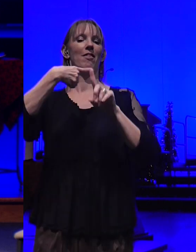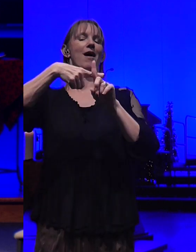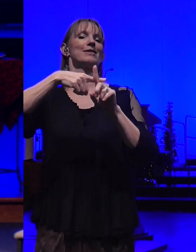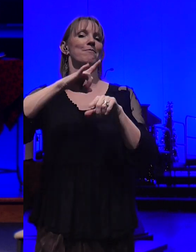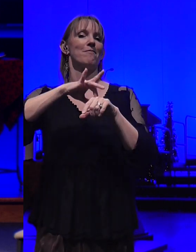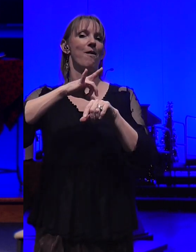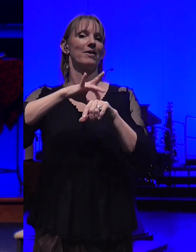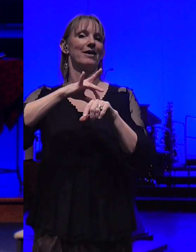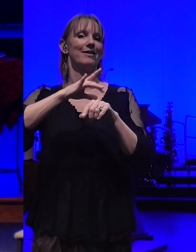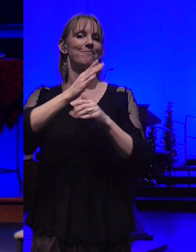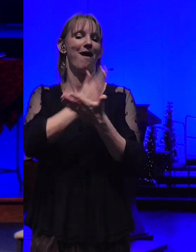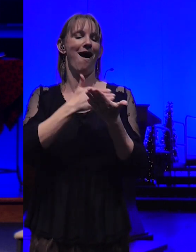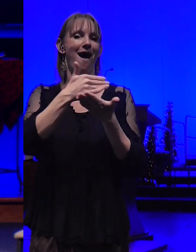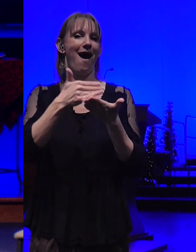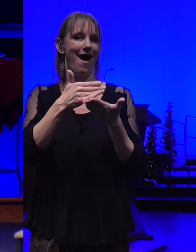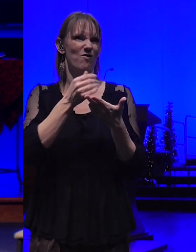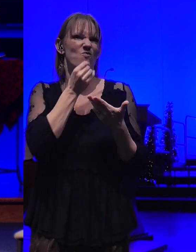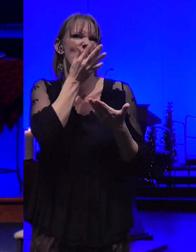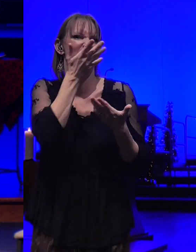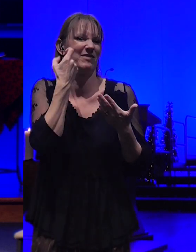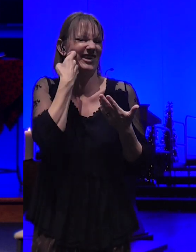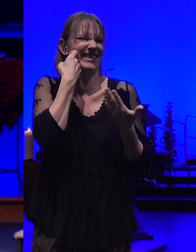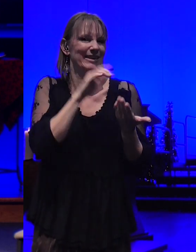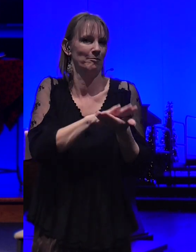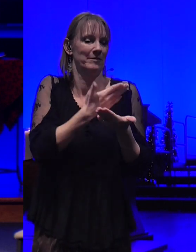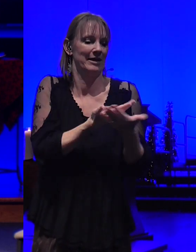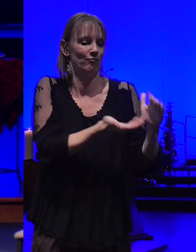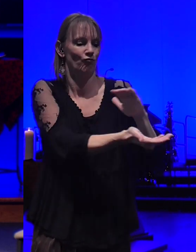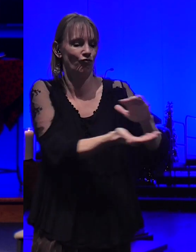pie. And they knocked on Harry's door.